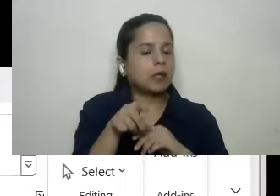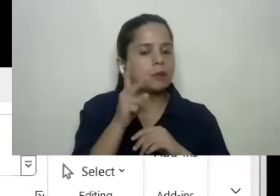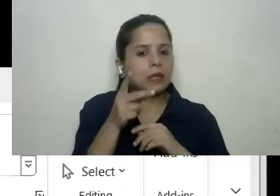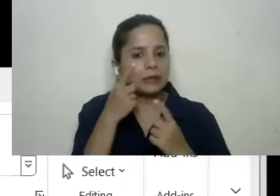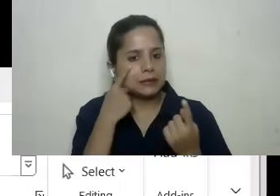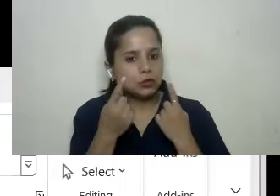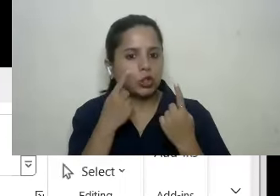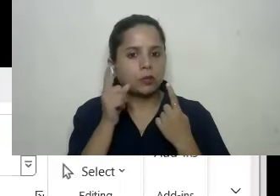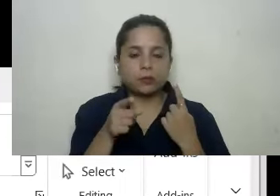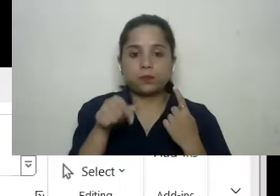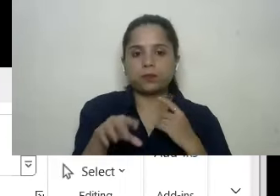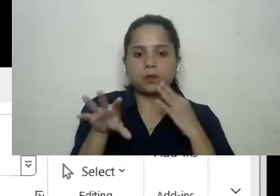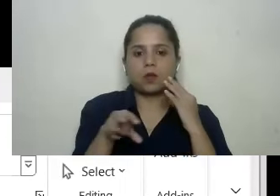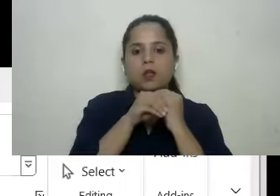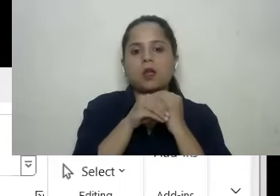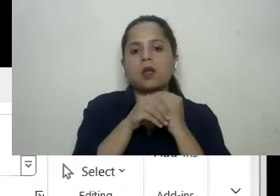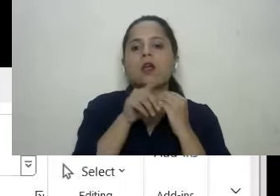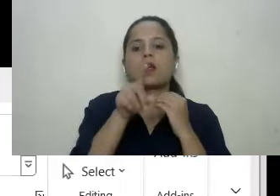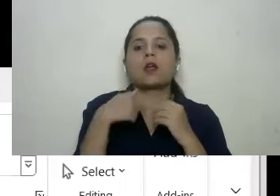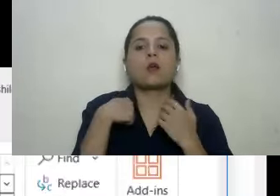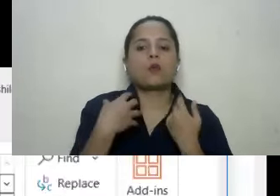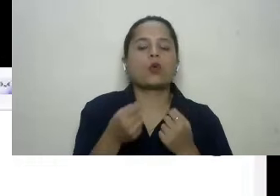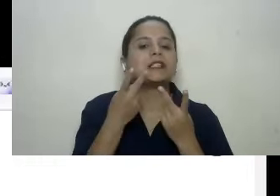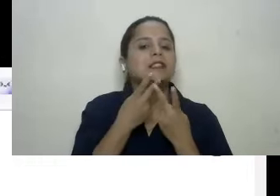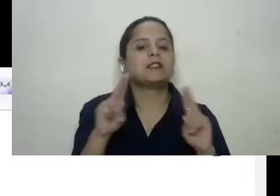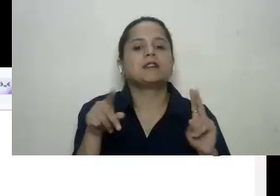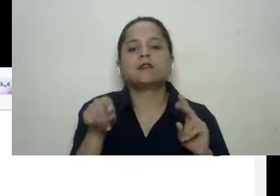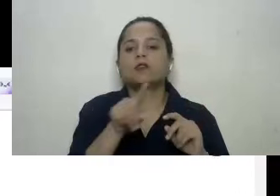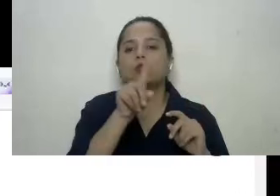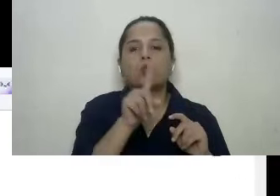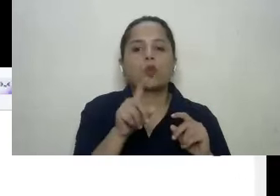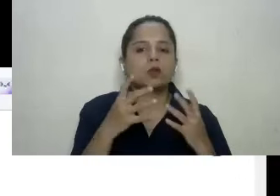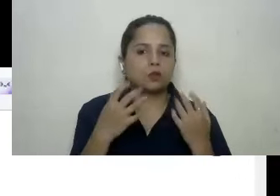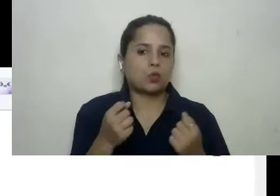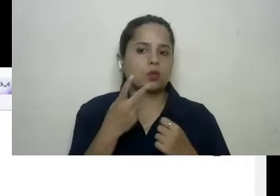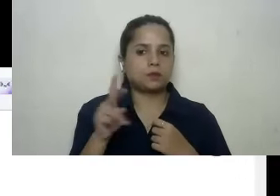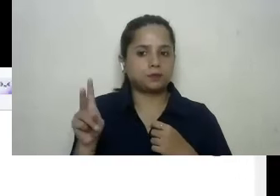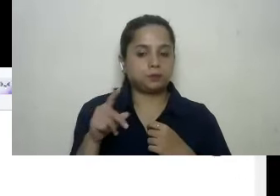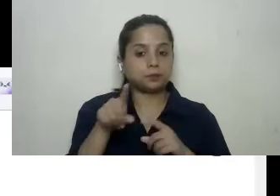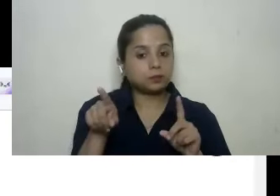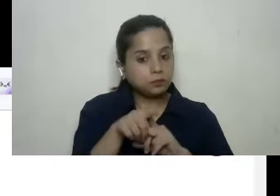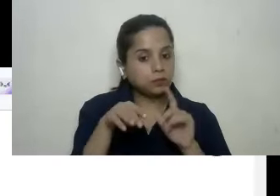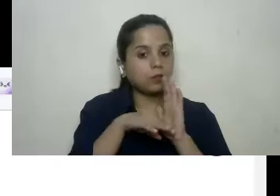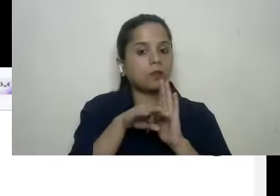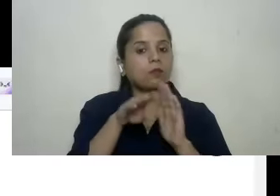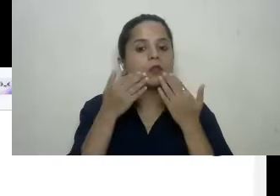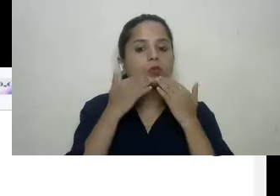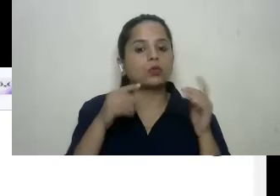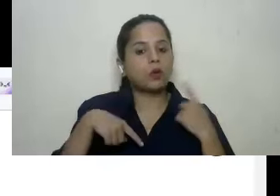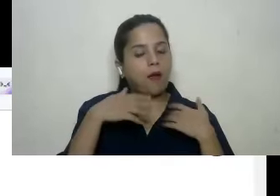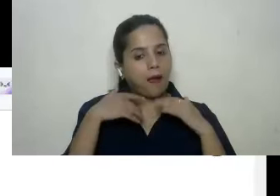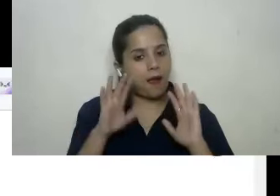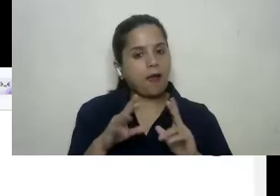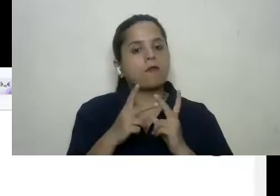I'll add the prompt that I want differentiated questions in the same level of students that I have.